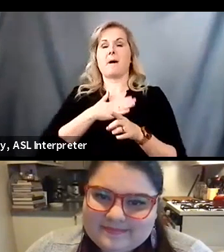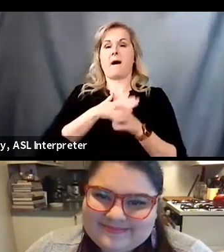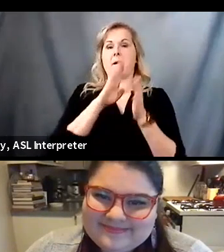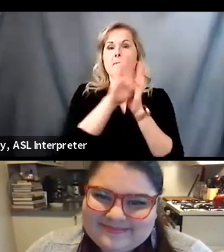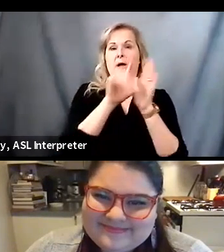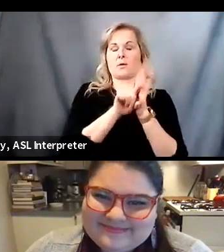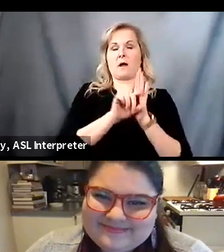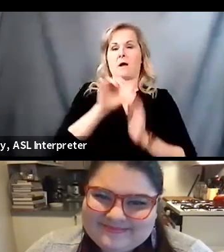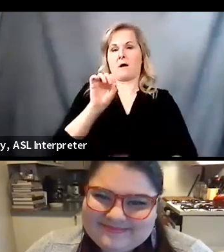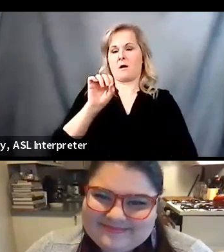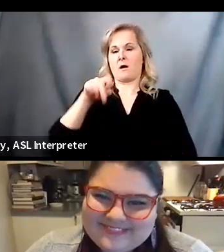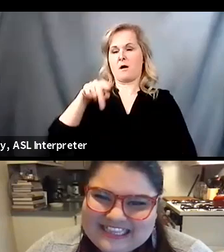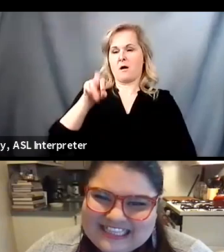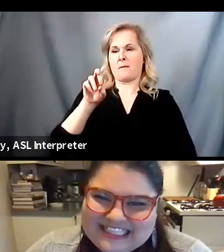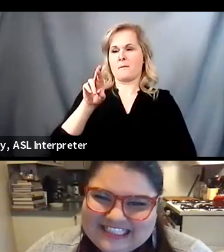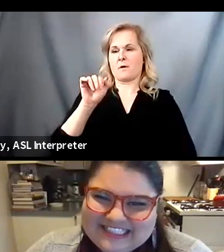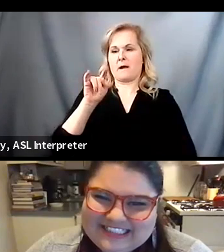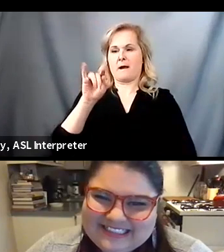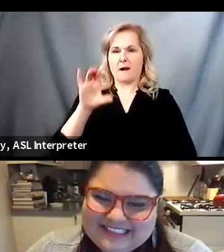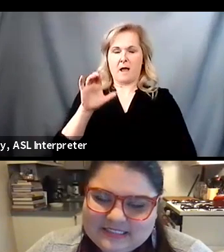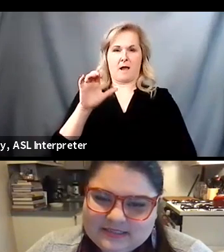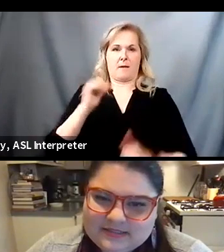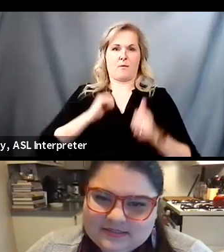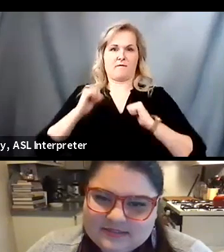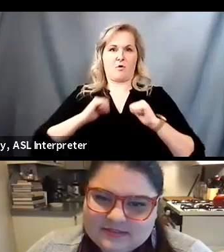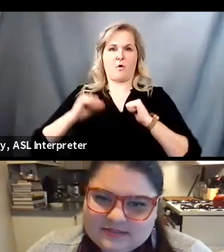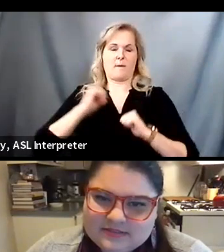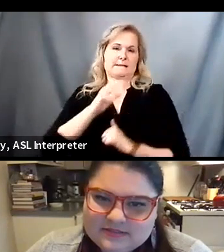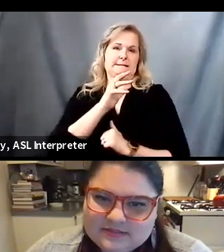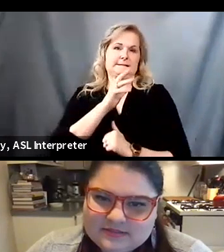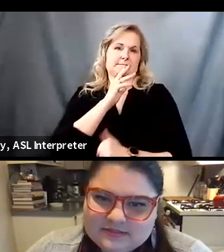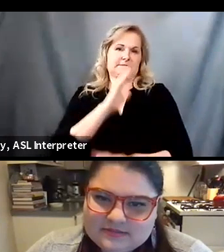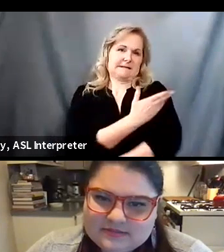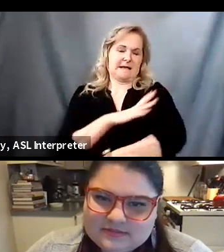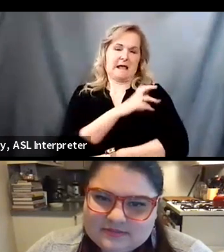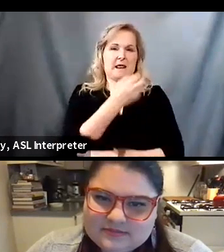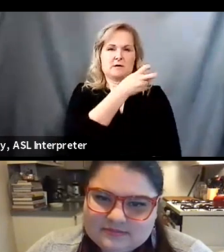performance, and then I transitioned into